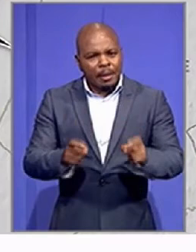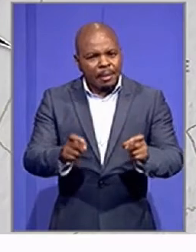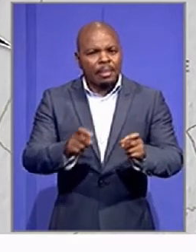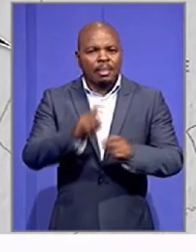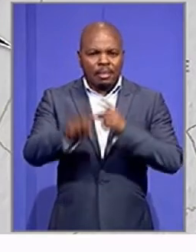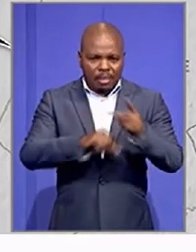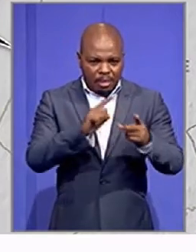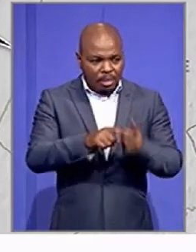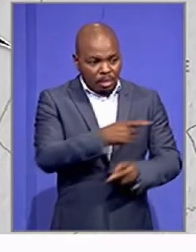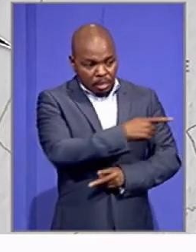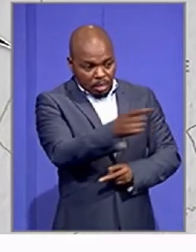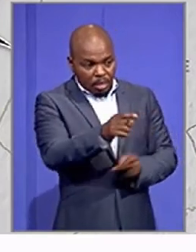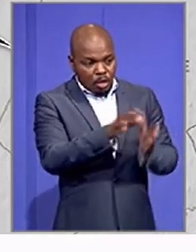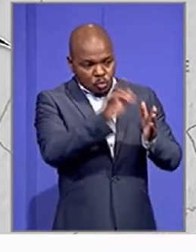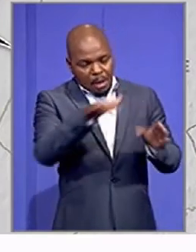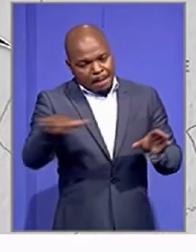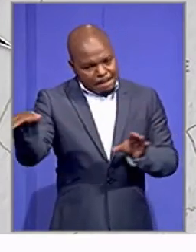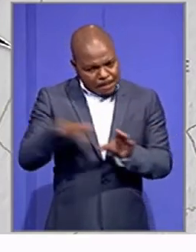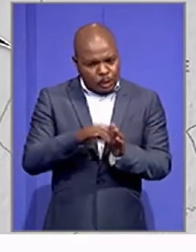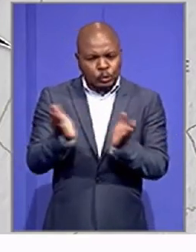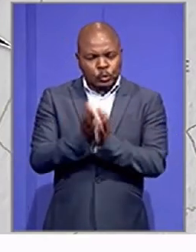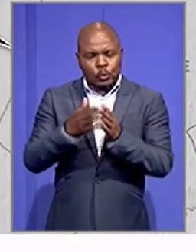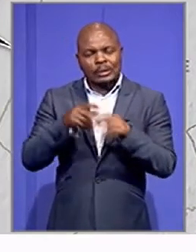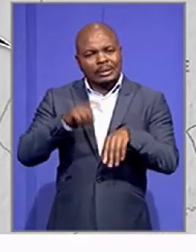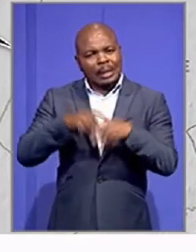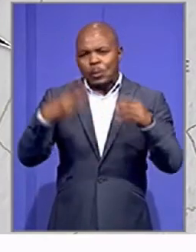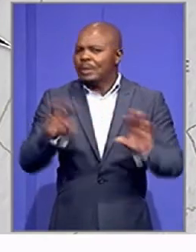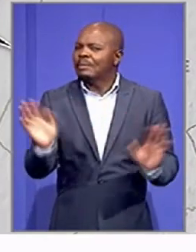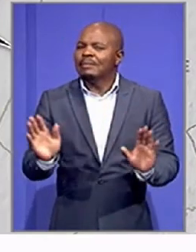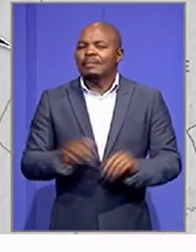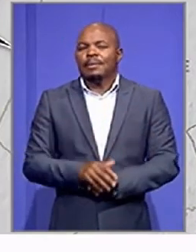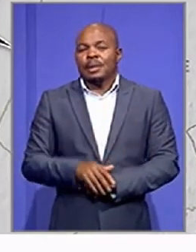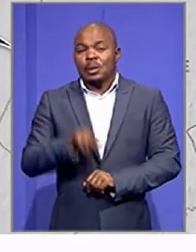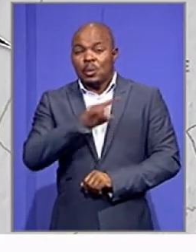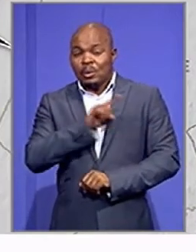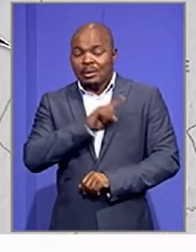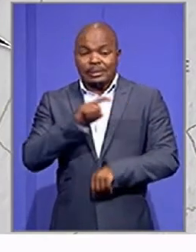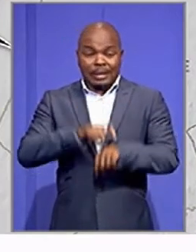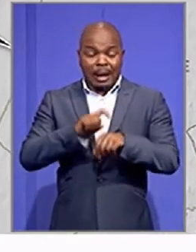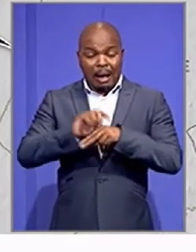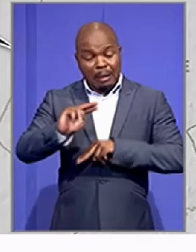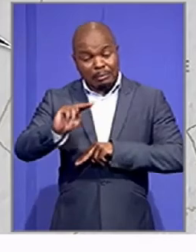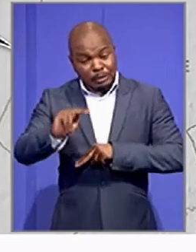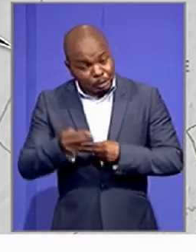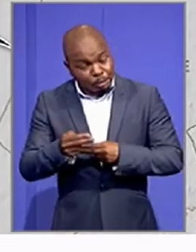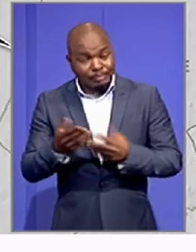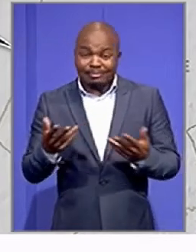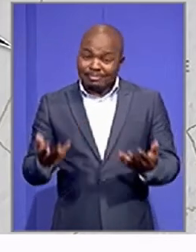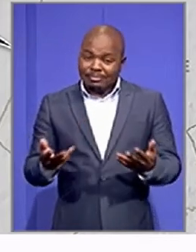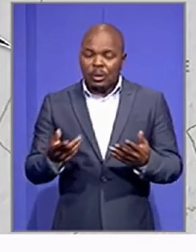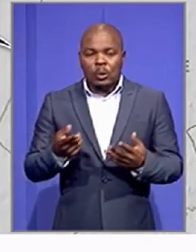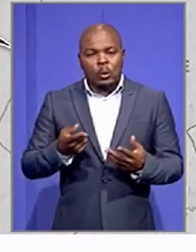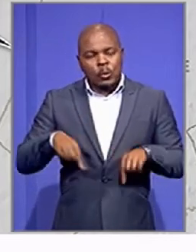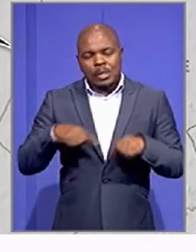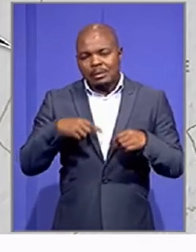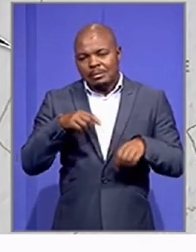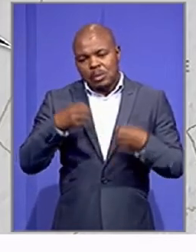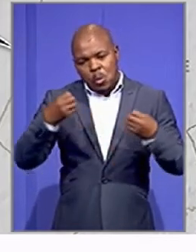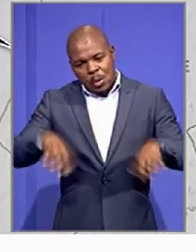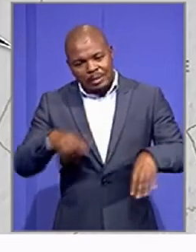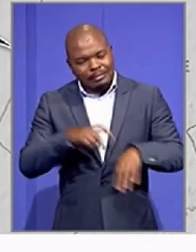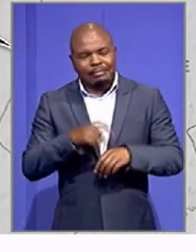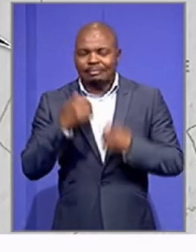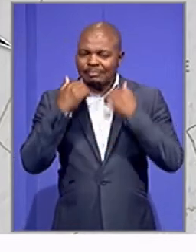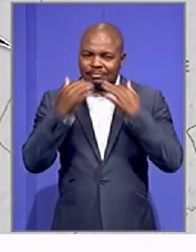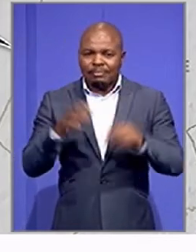learners back into the classes and not waste time of them, because 1 year is very, very short. We can't afford to lose any days. We're